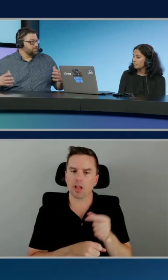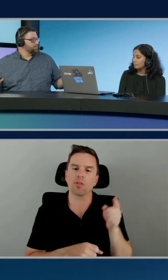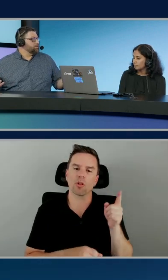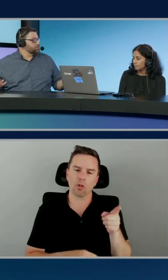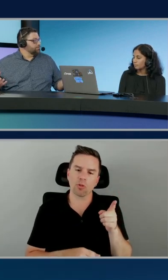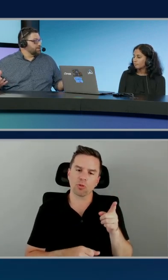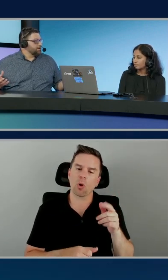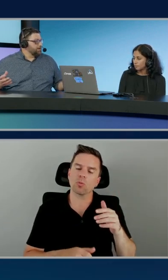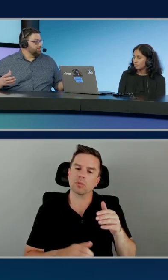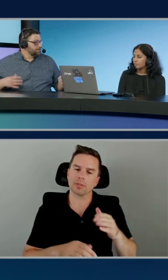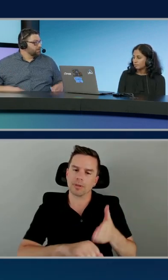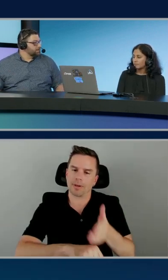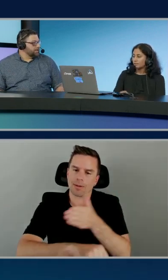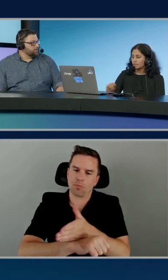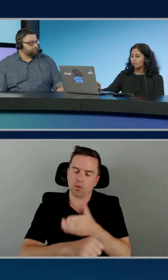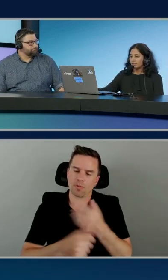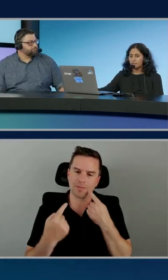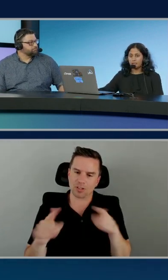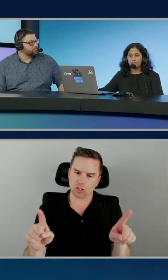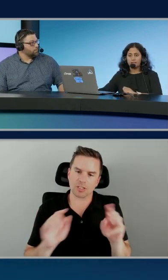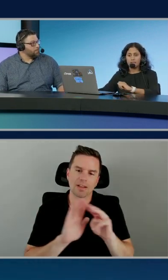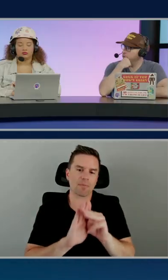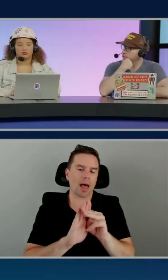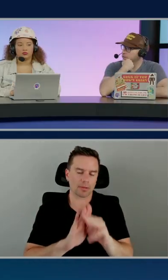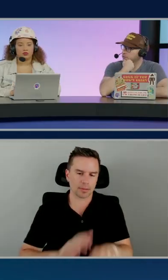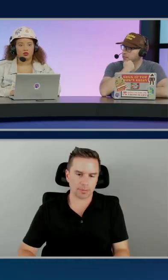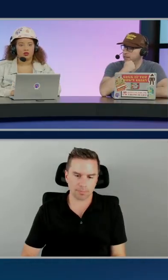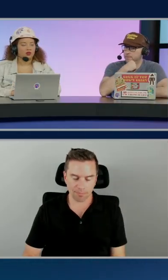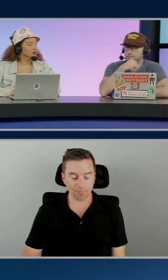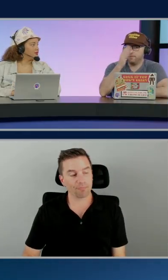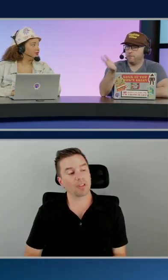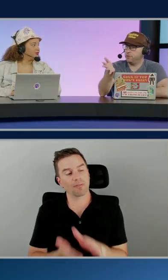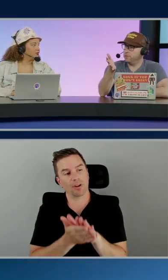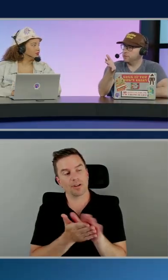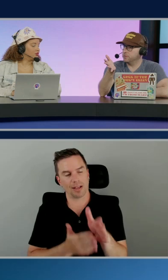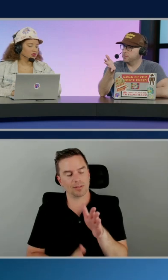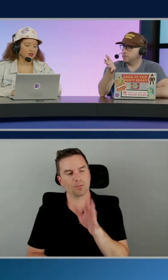on CPUs over time, right? Okay. Very nice. So we're going to talk about a few of those